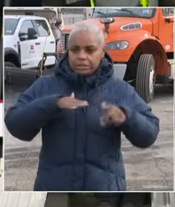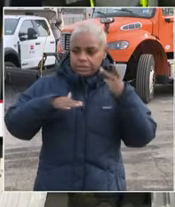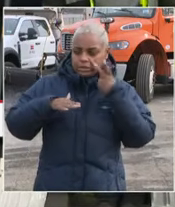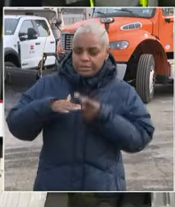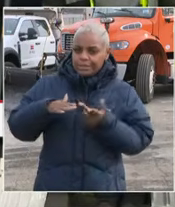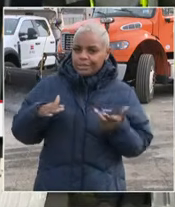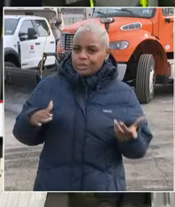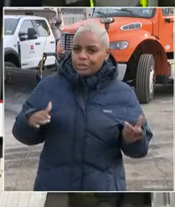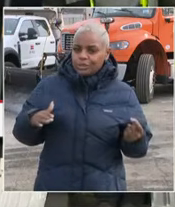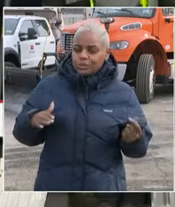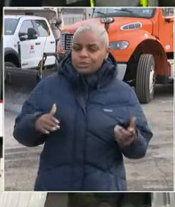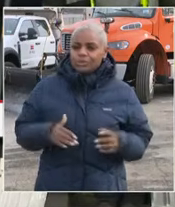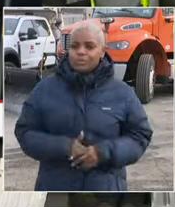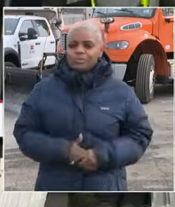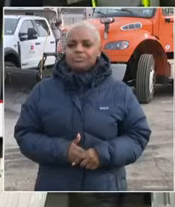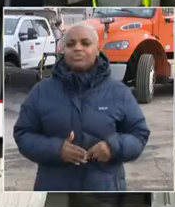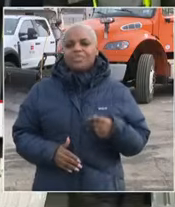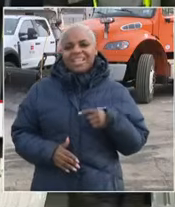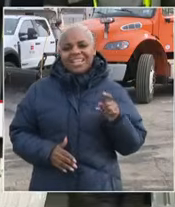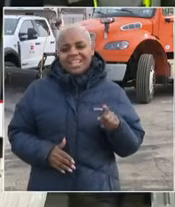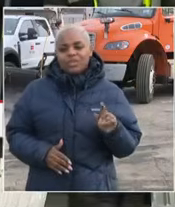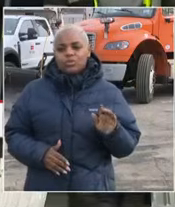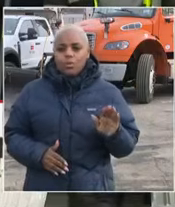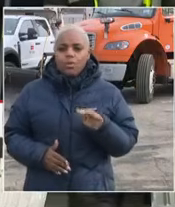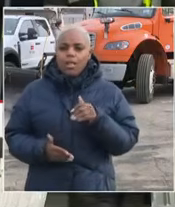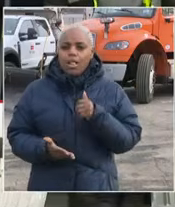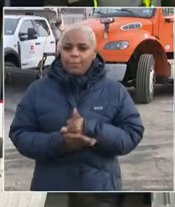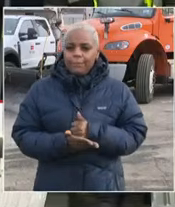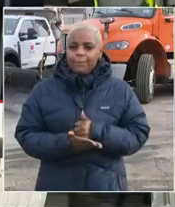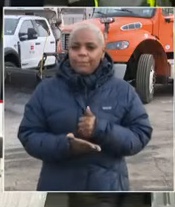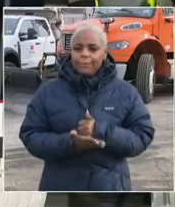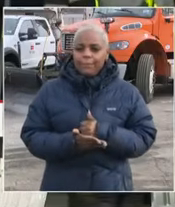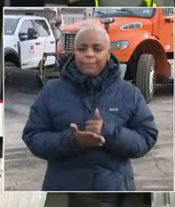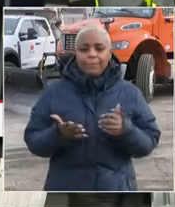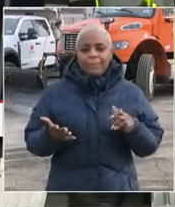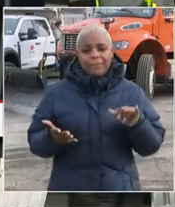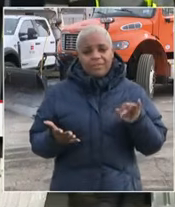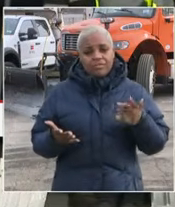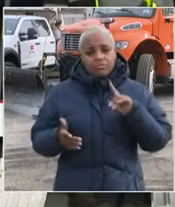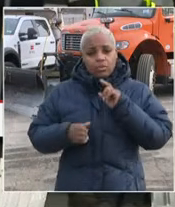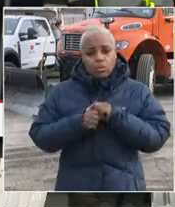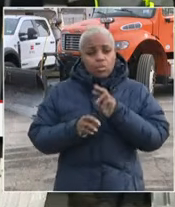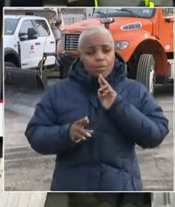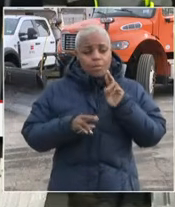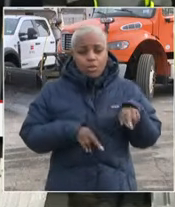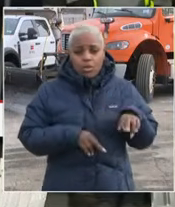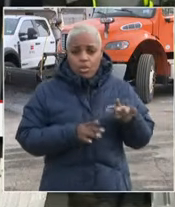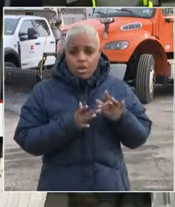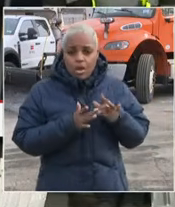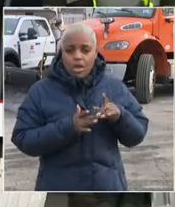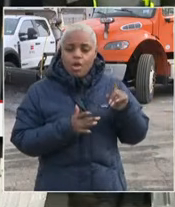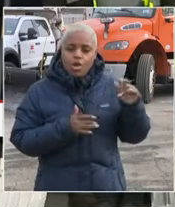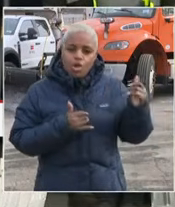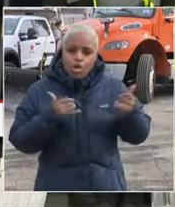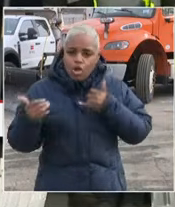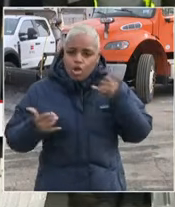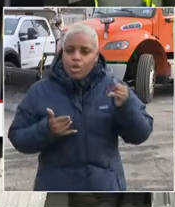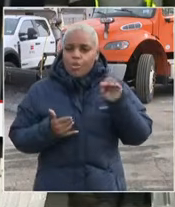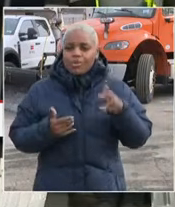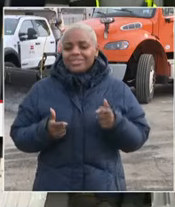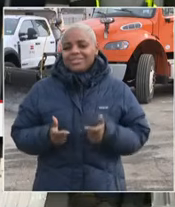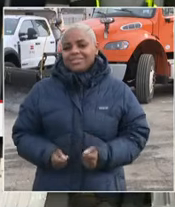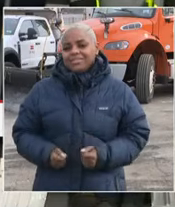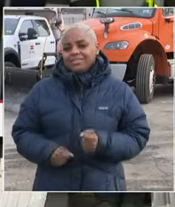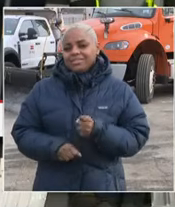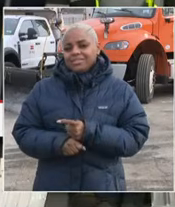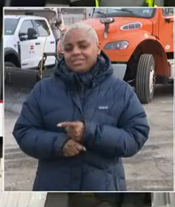to report them. We need your help in that, whether it's online, whether it's on the phone, or you can text us. Just go to our